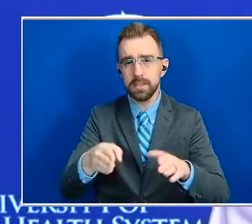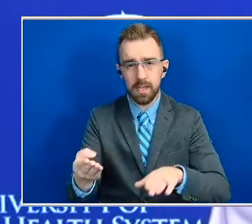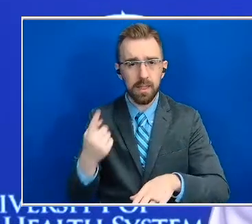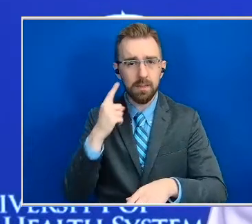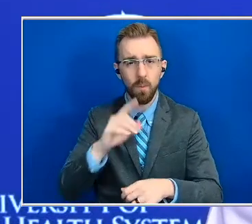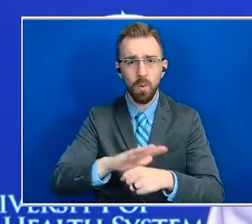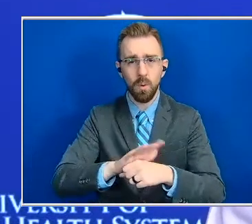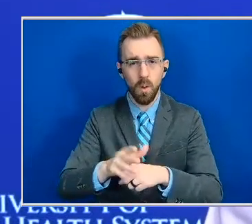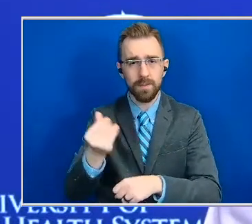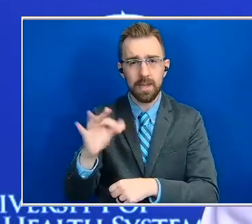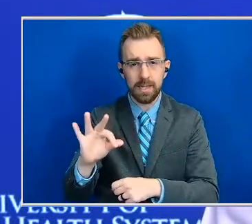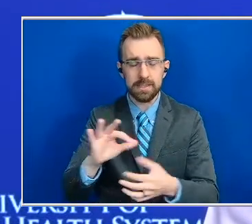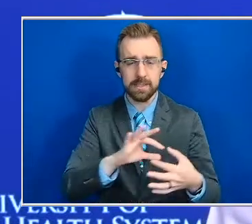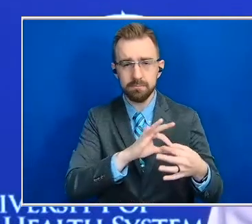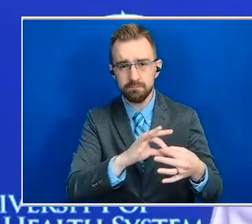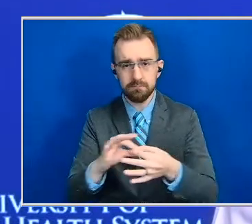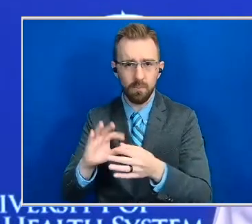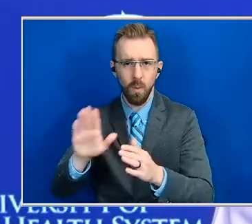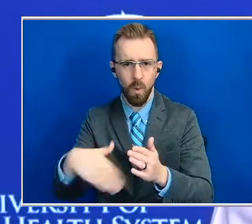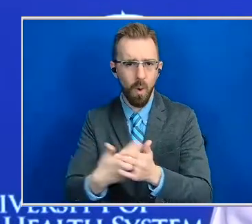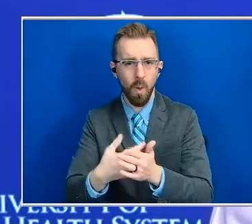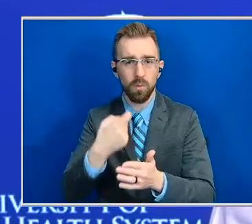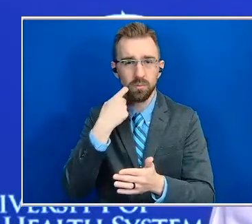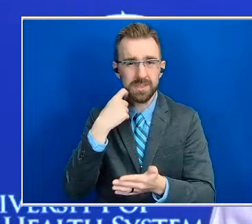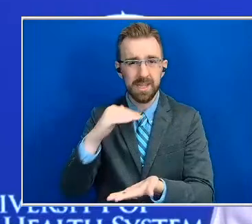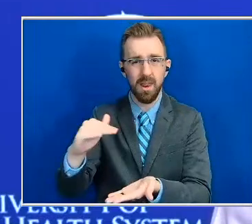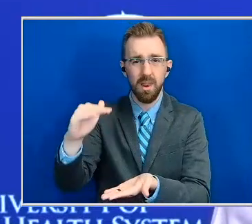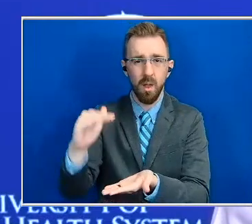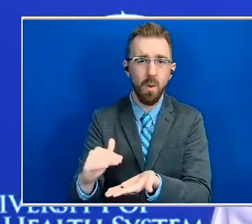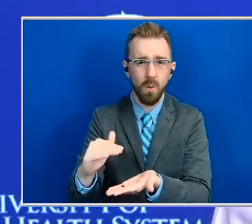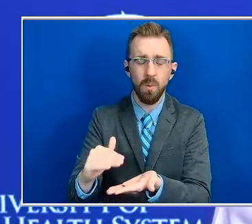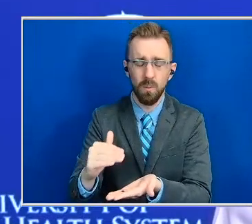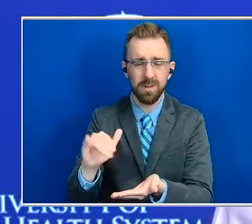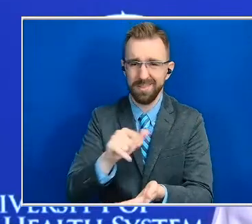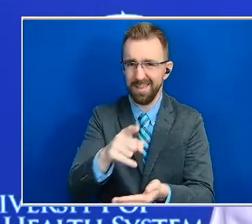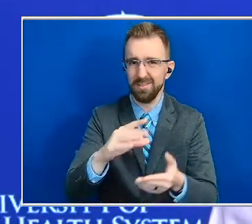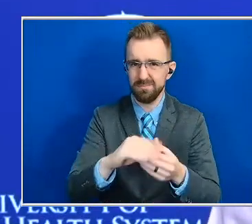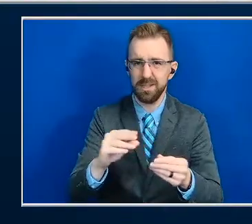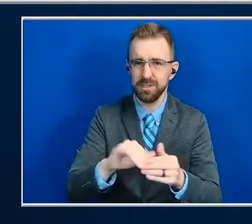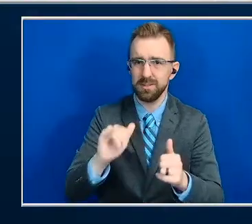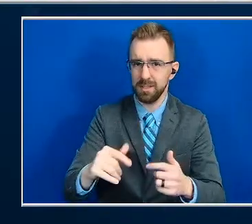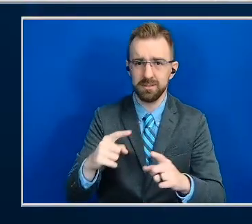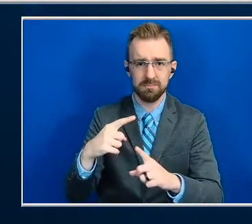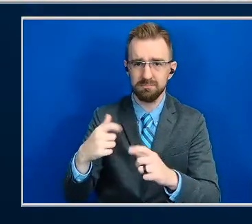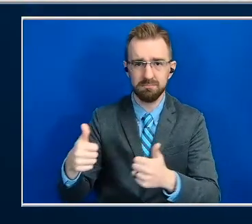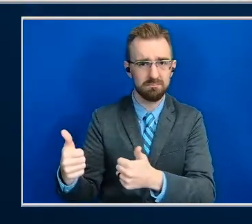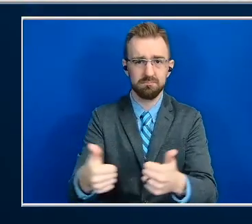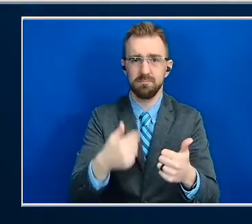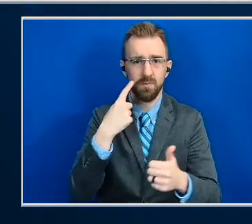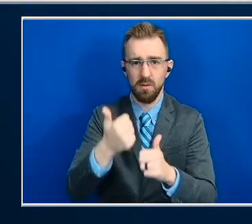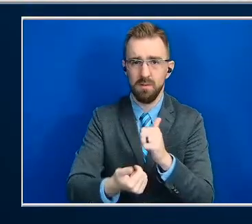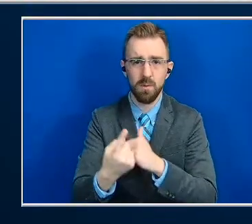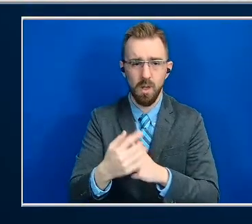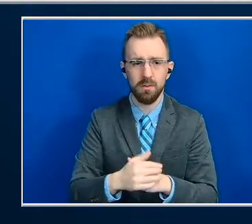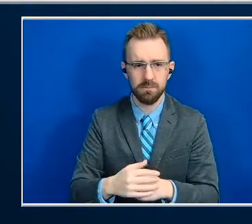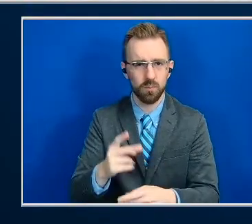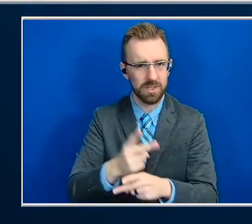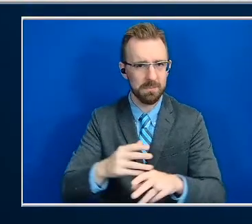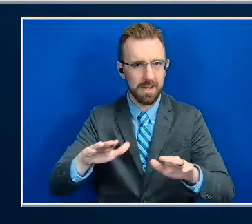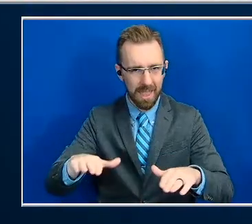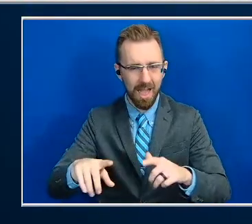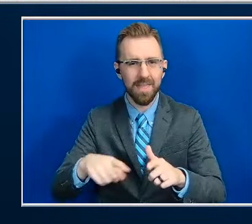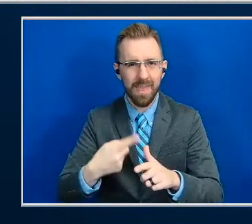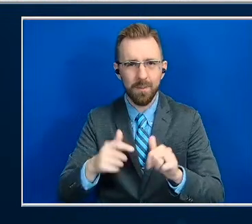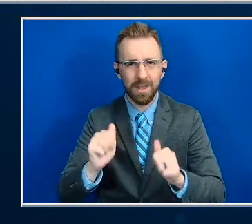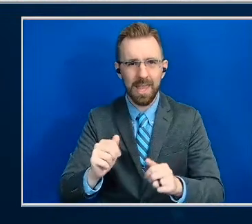are all at recent lows. And just as you said, I think that is good for everyone. Yeah, we'll keep it down, and then we get to keep it down, which